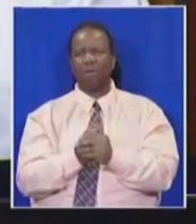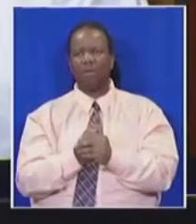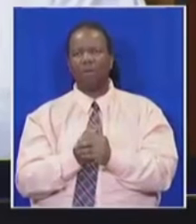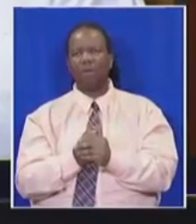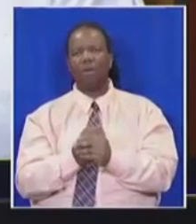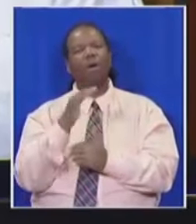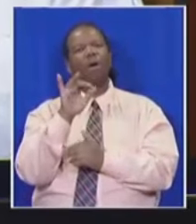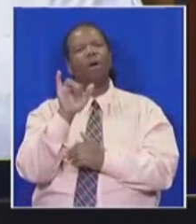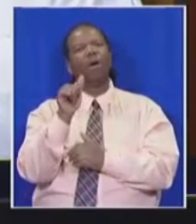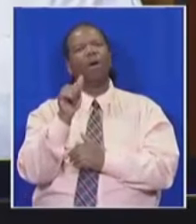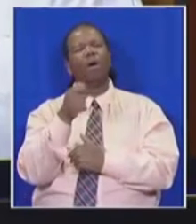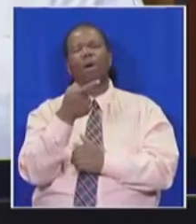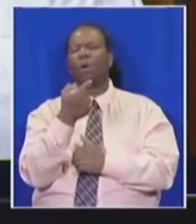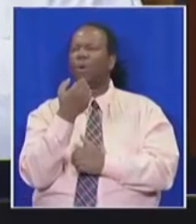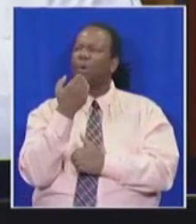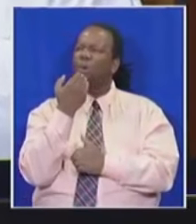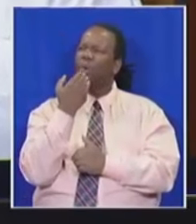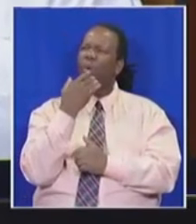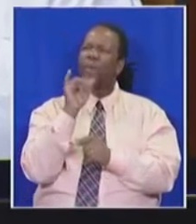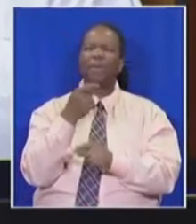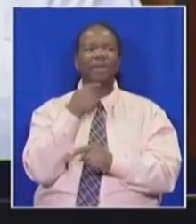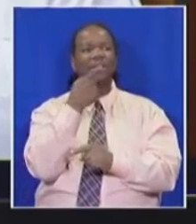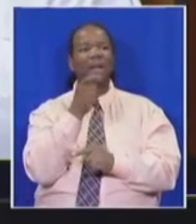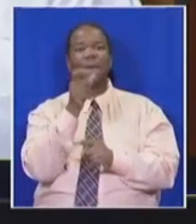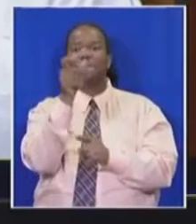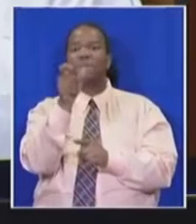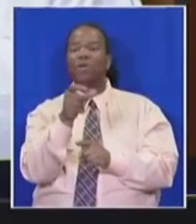Honourable Member, who's been screaming sellout to anyone here?